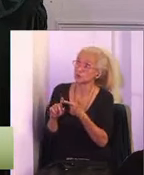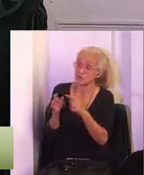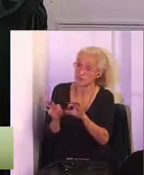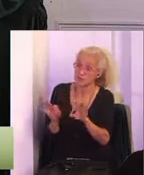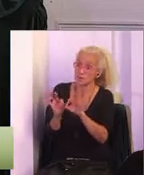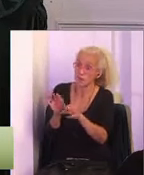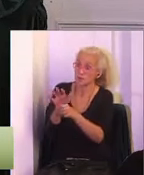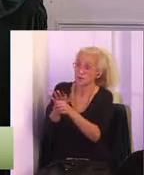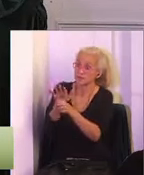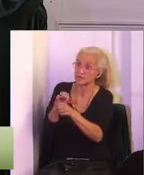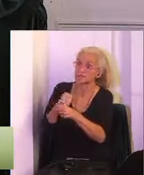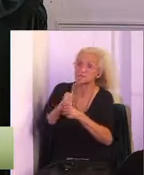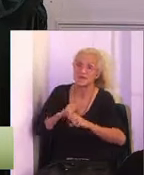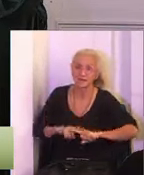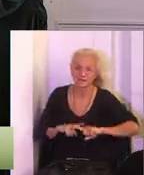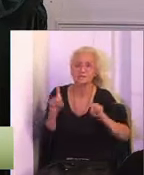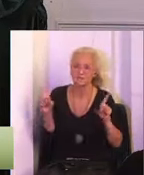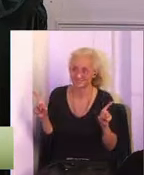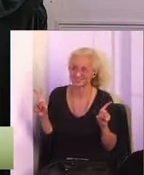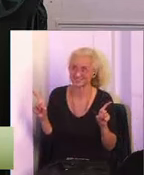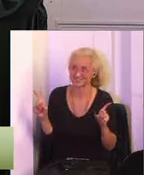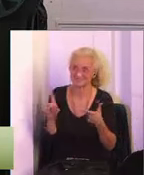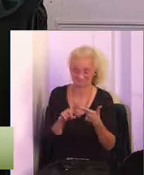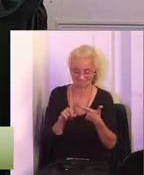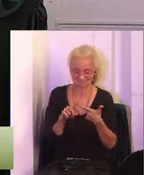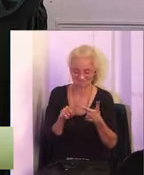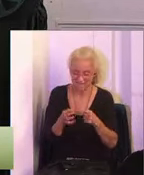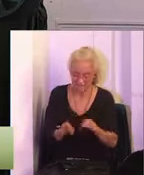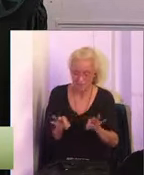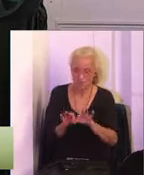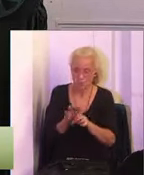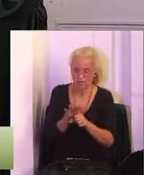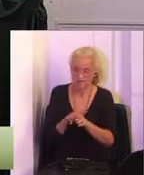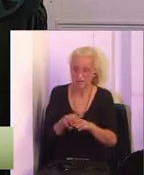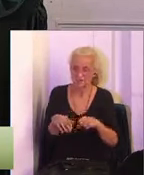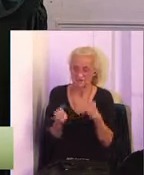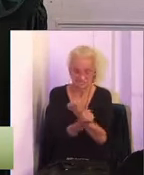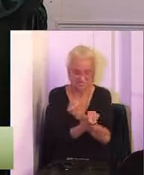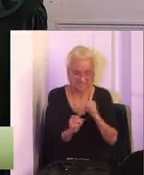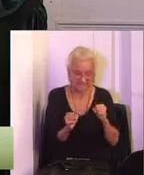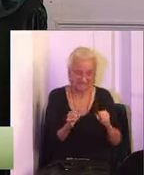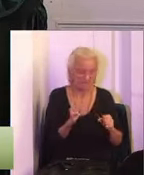important enough to make a difference, important enough to save a sibling,